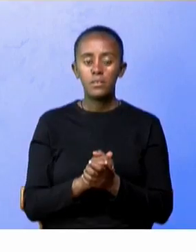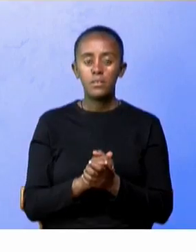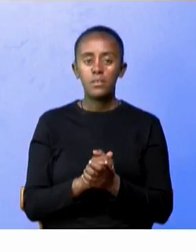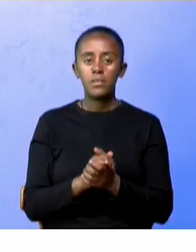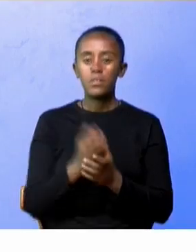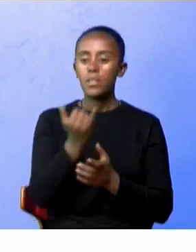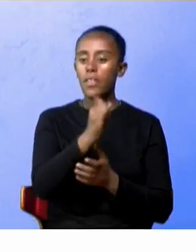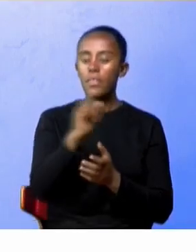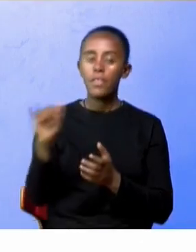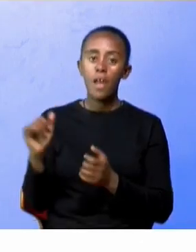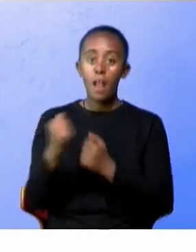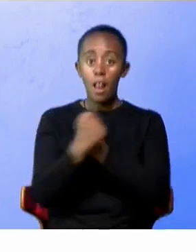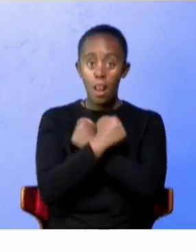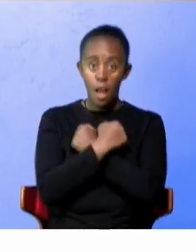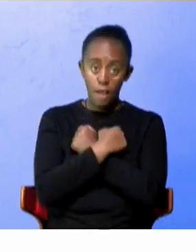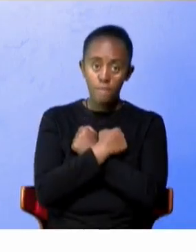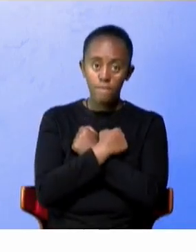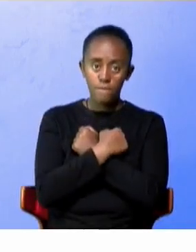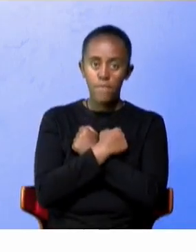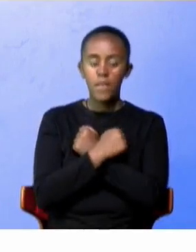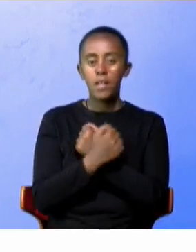they love